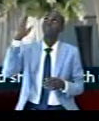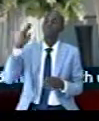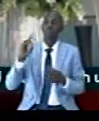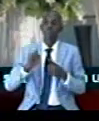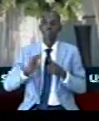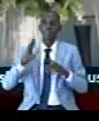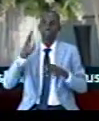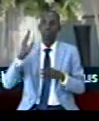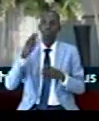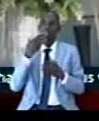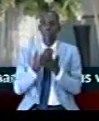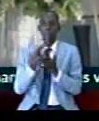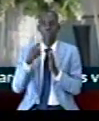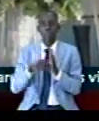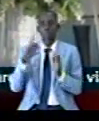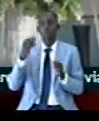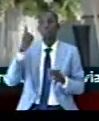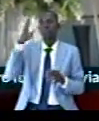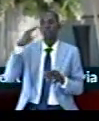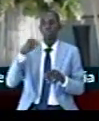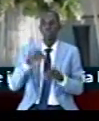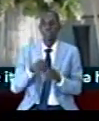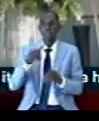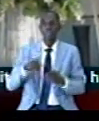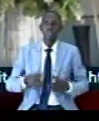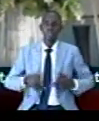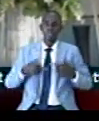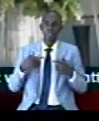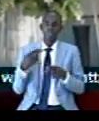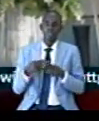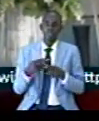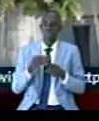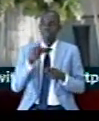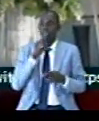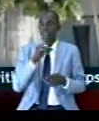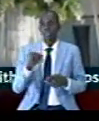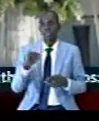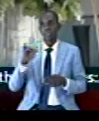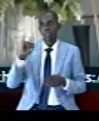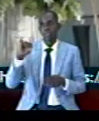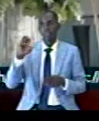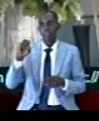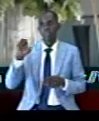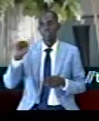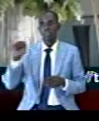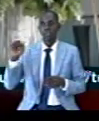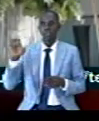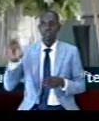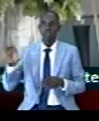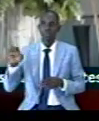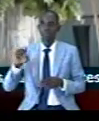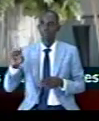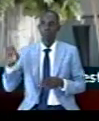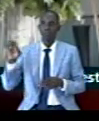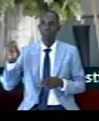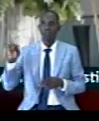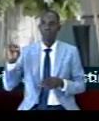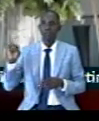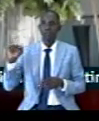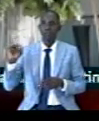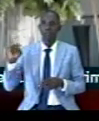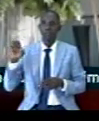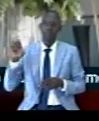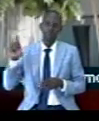life. I am by name Isaac Emmanuel Chagua. I am from Rekwa Church here